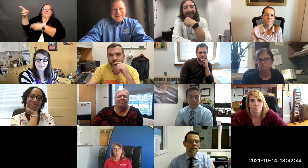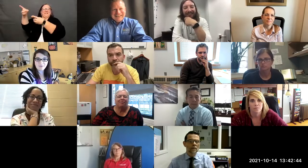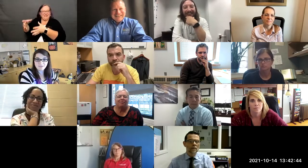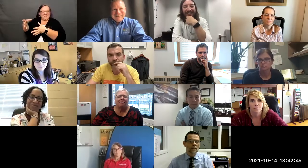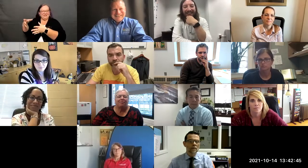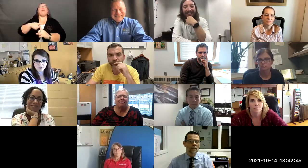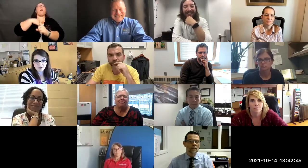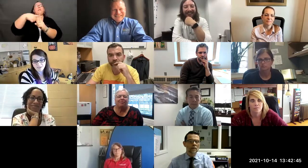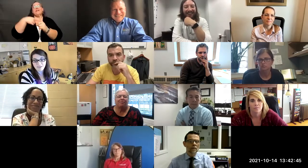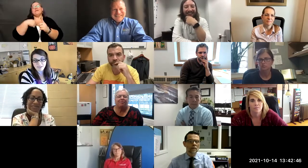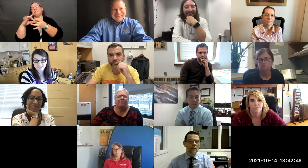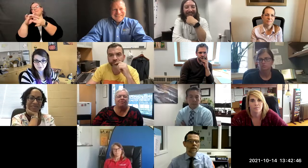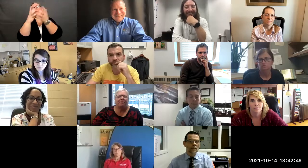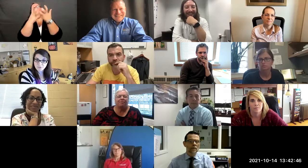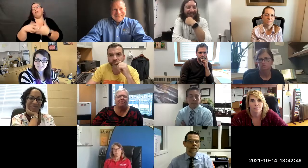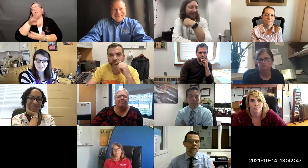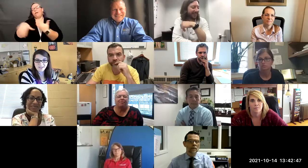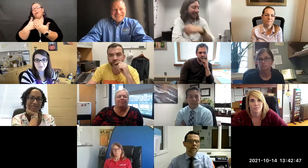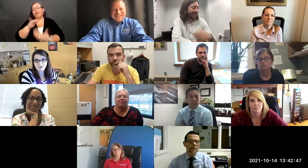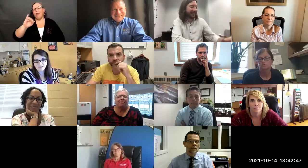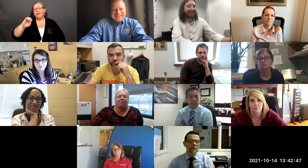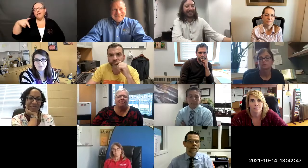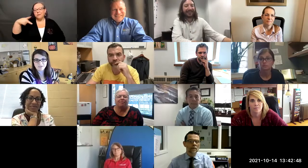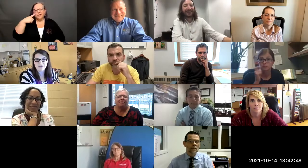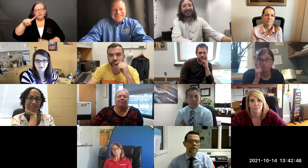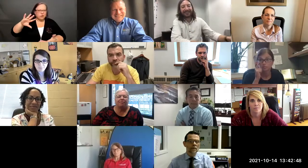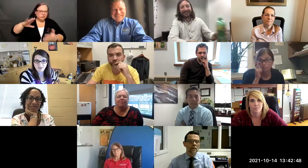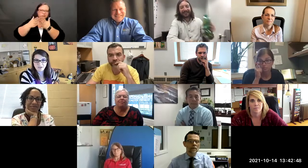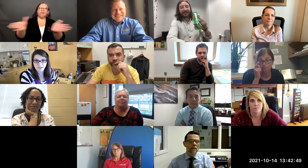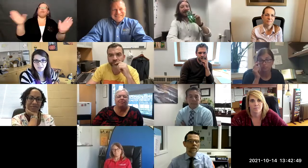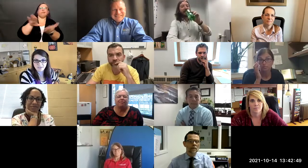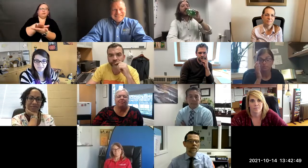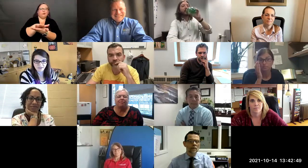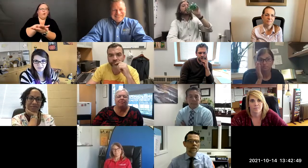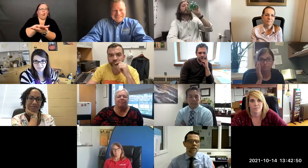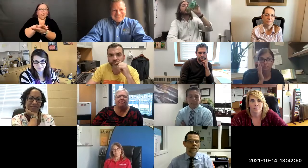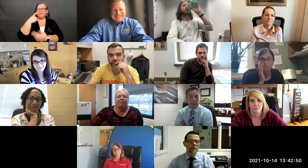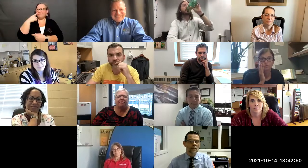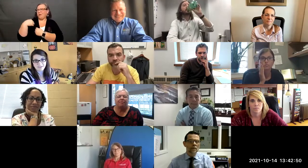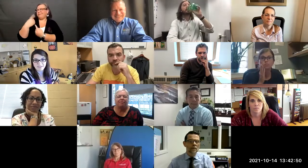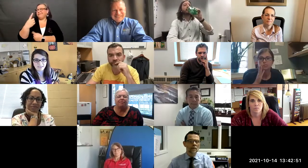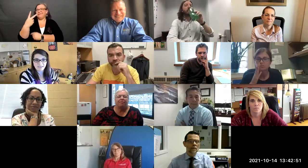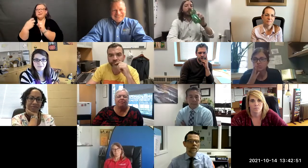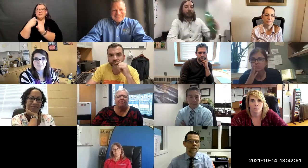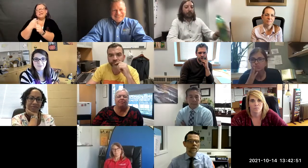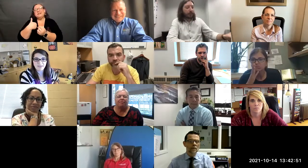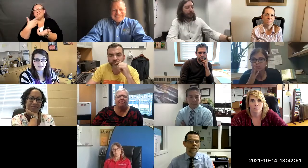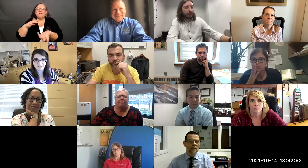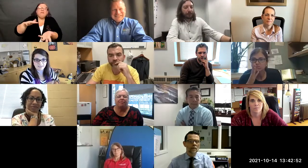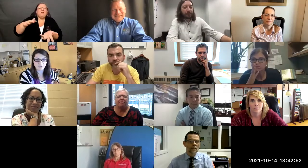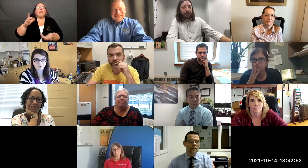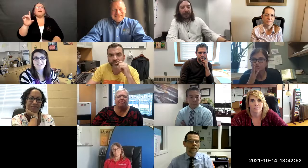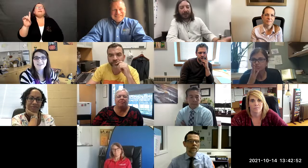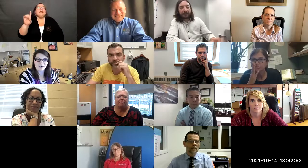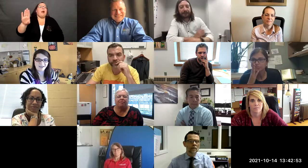of the IEPs for the entire school. And for the past couple of years, I've kind of been the database